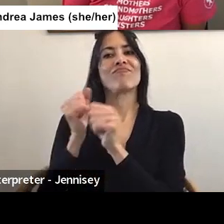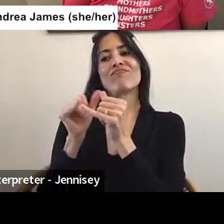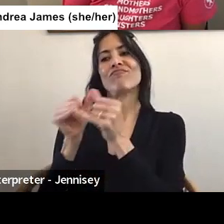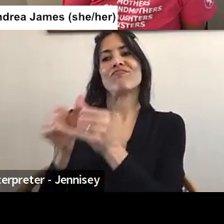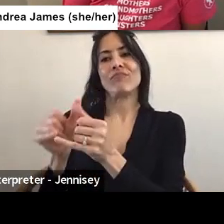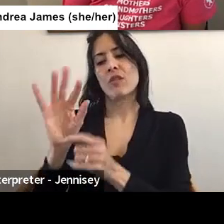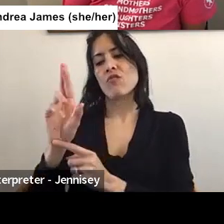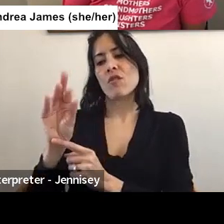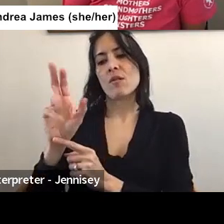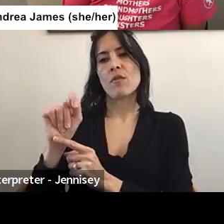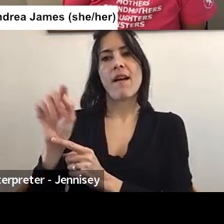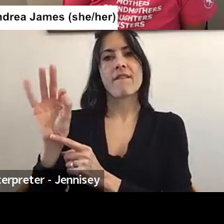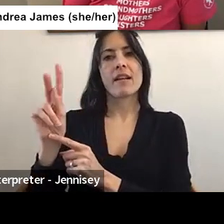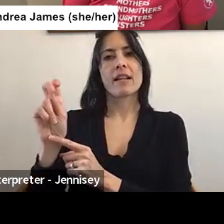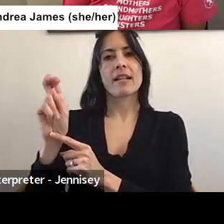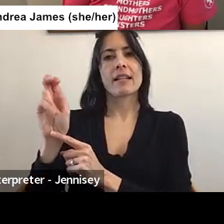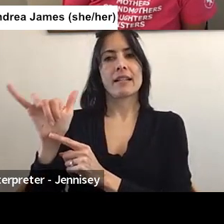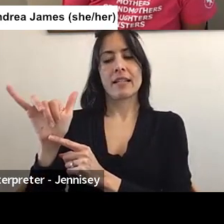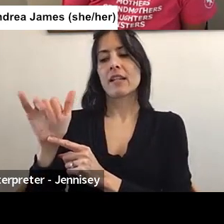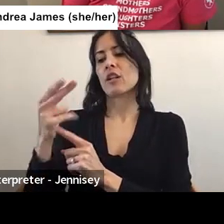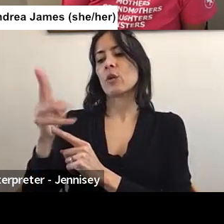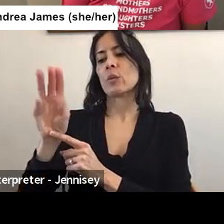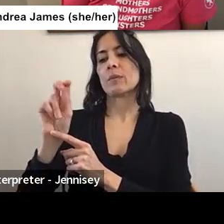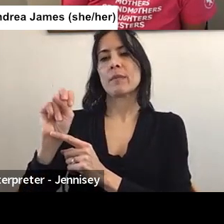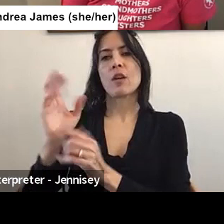F. Kennedy Human Rights Award.